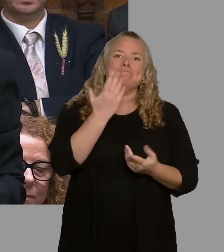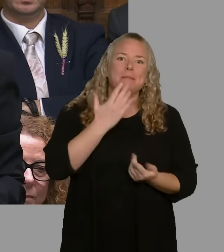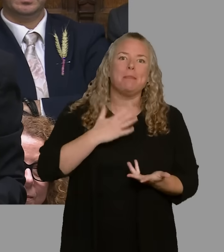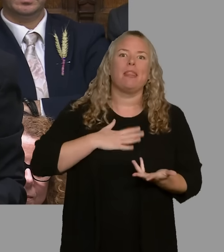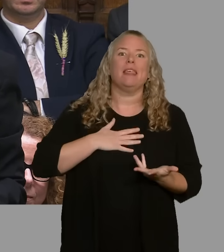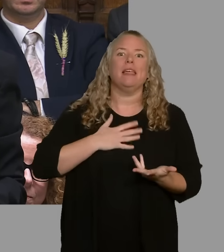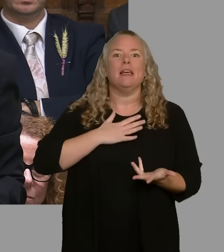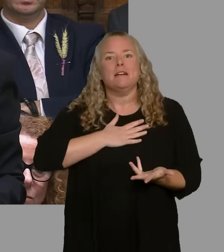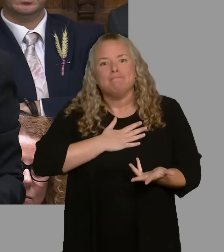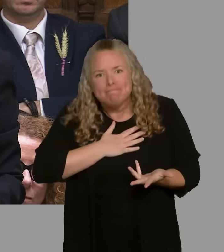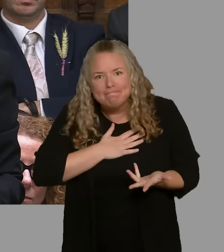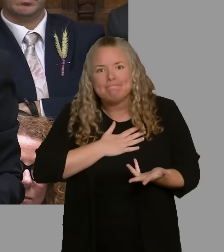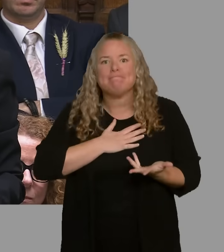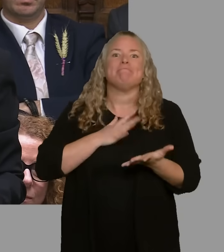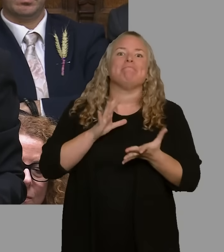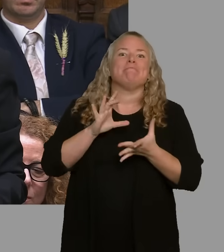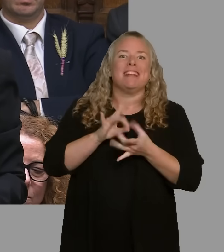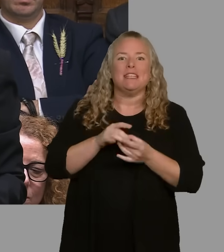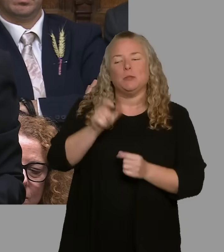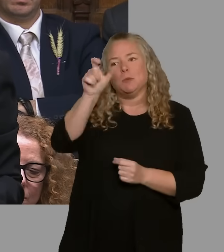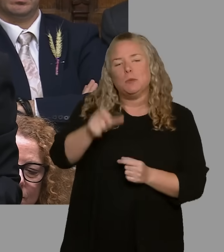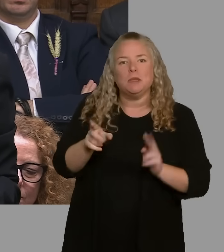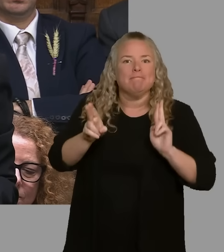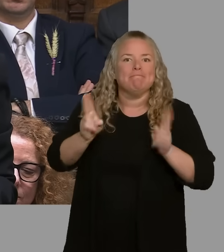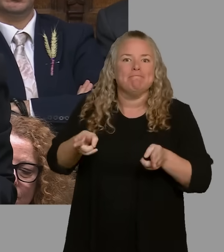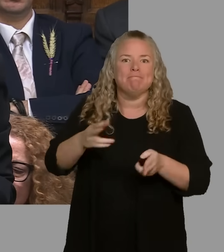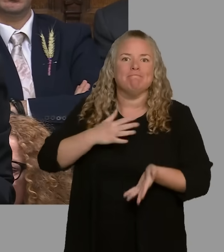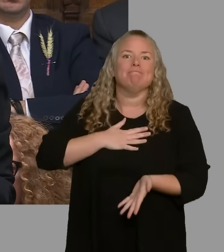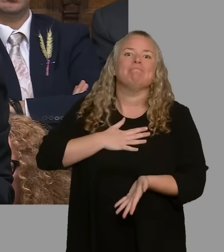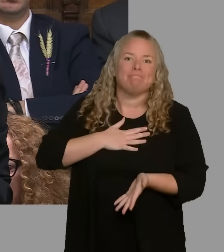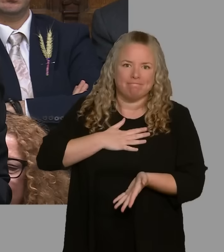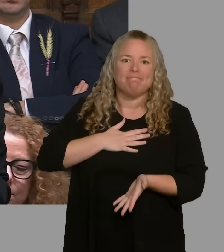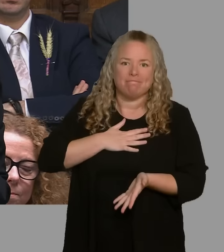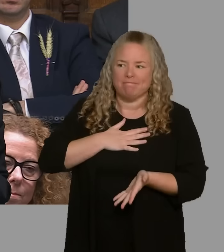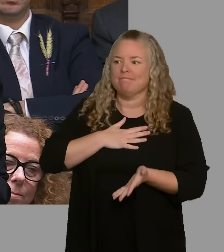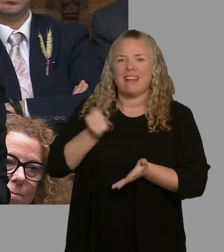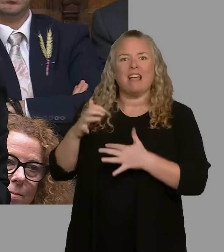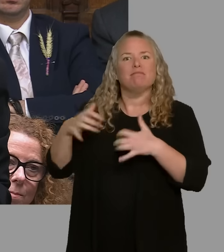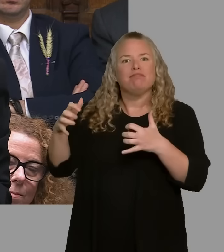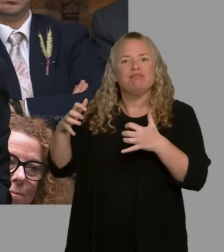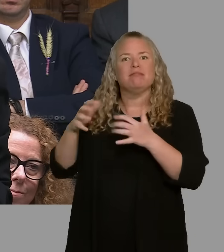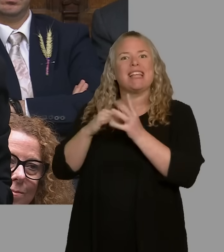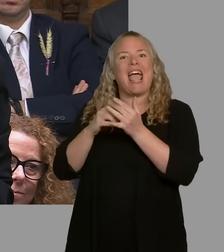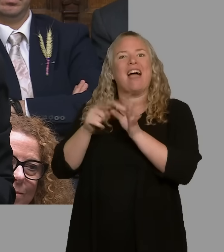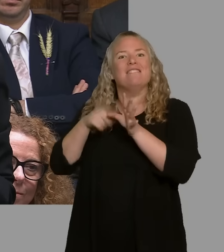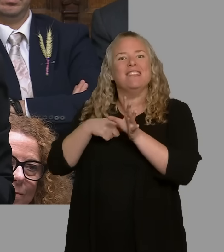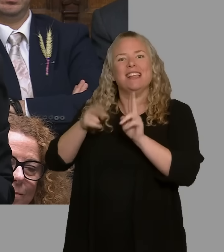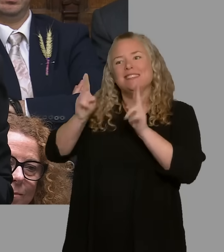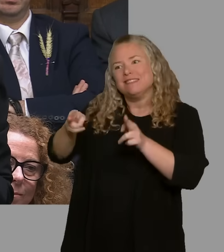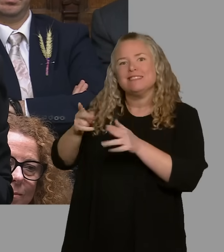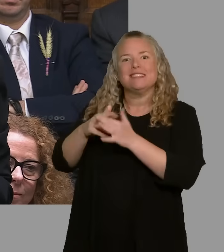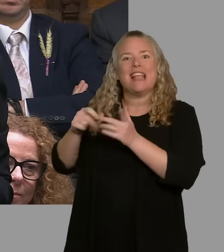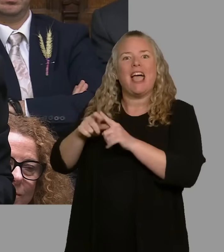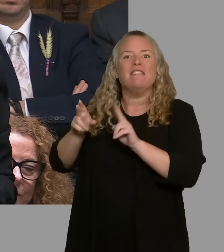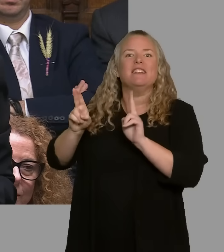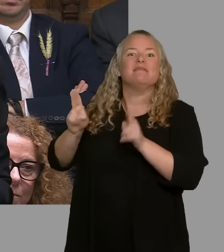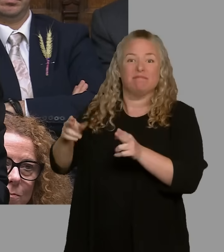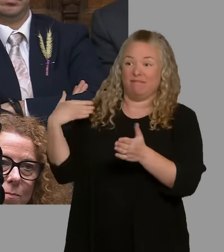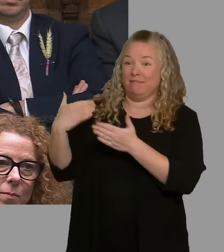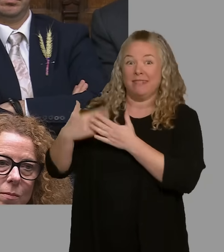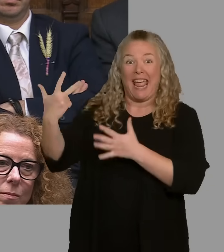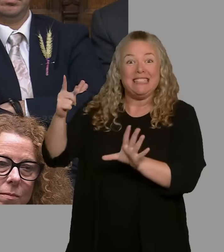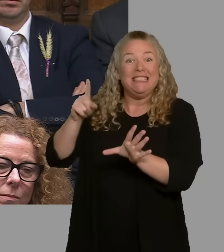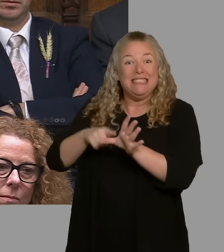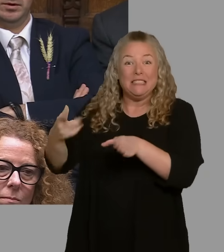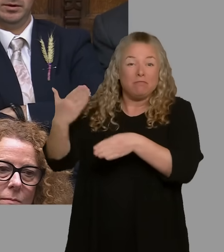as a councillor and a member of the Senedd since 2016 were always relevant, witty and incisive. And our thoughts are with his partner and